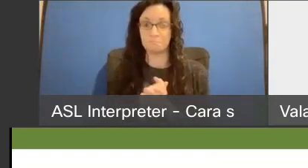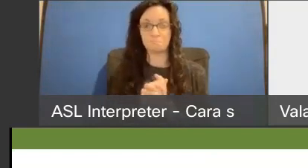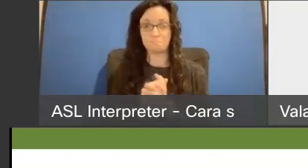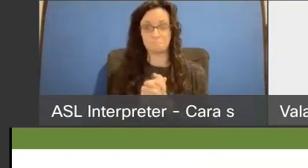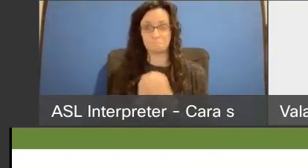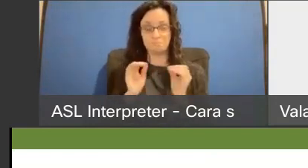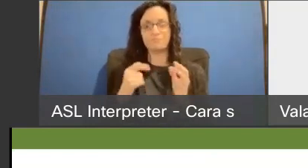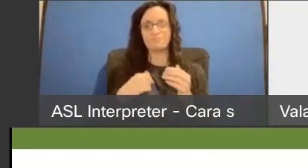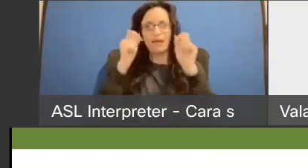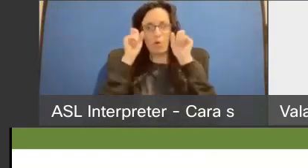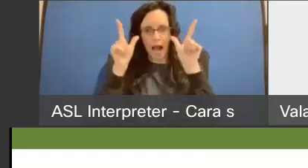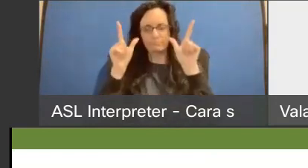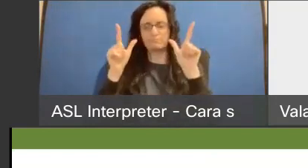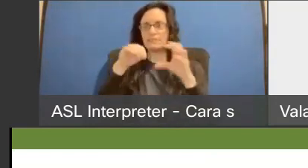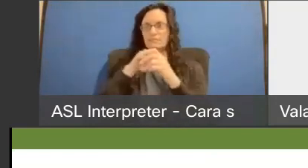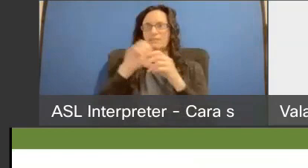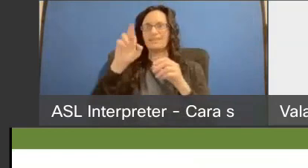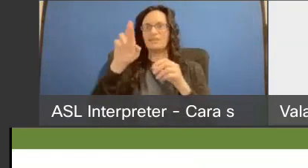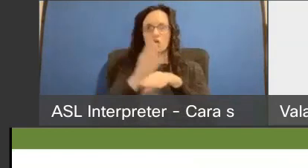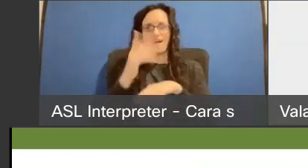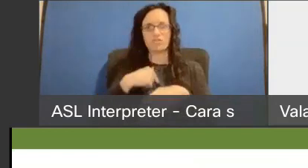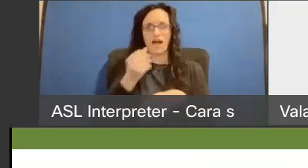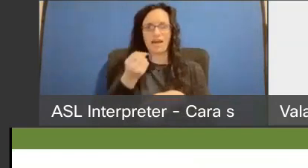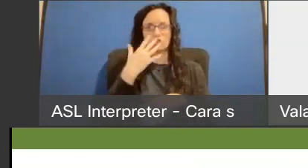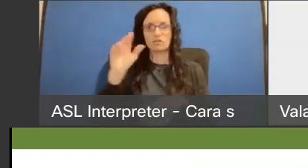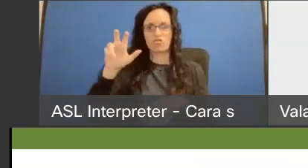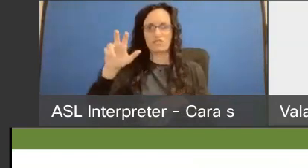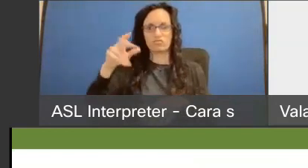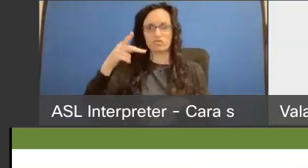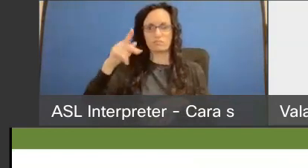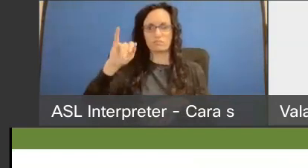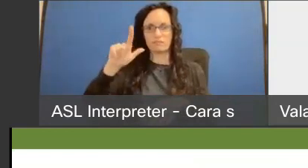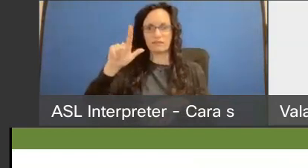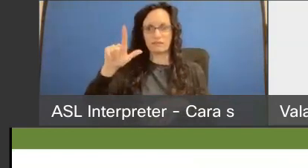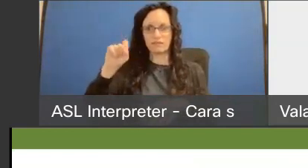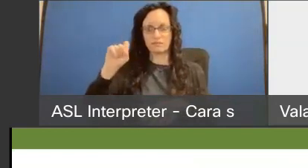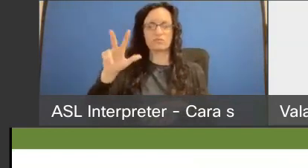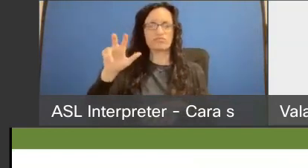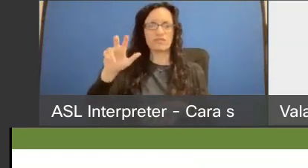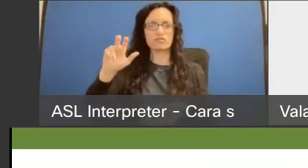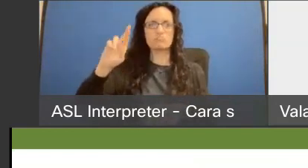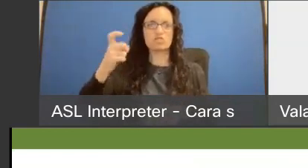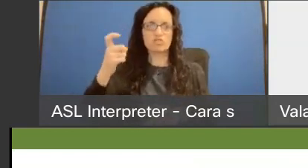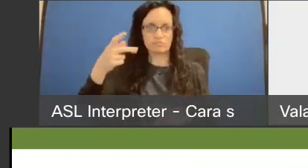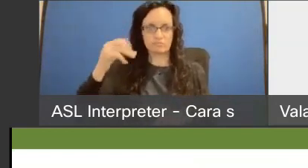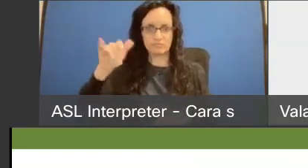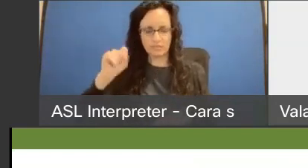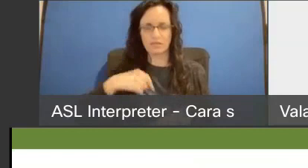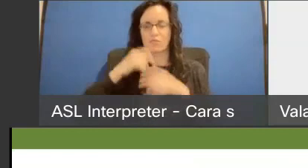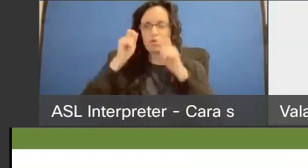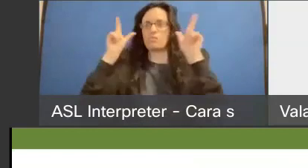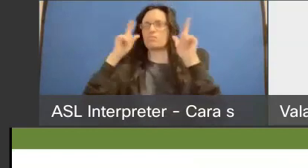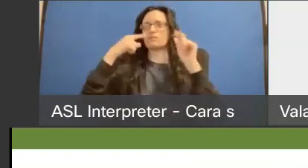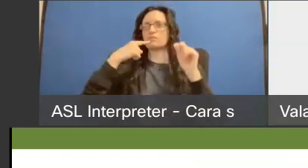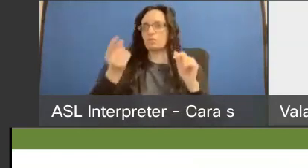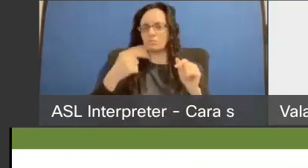I woke up, I was in the ER after I took 300 pills. I woke up there and I told 300 prescription pills. I woke up there and I told them I didn't have any